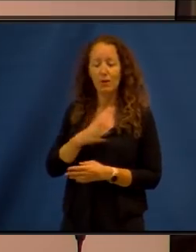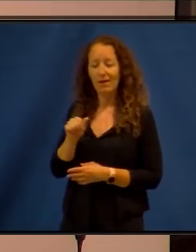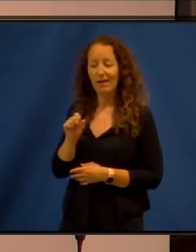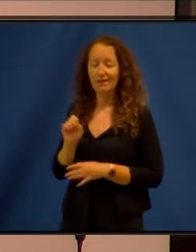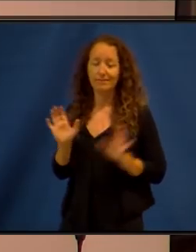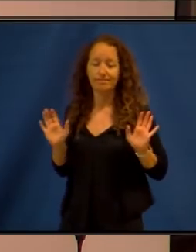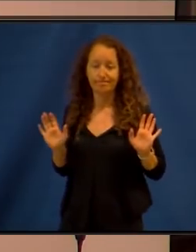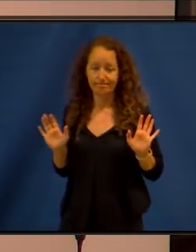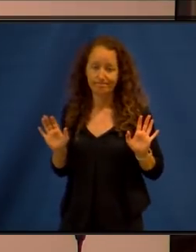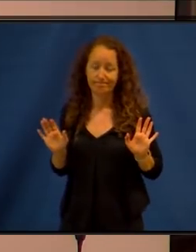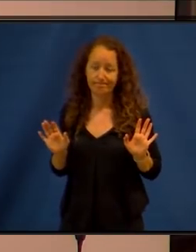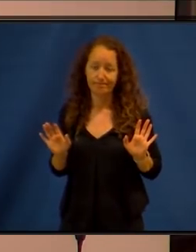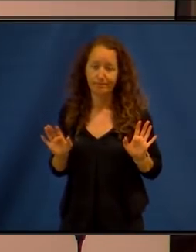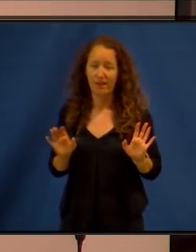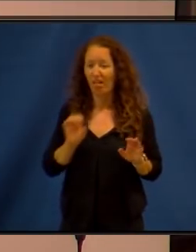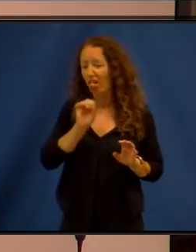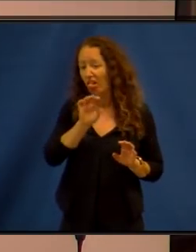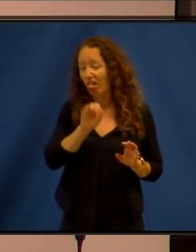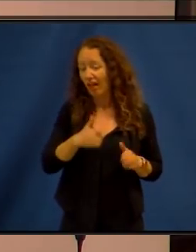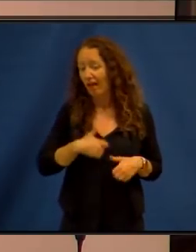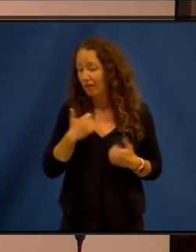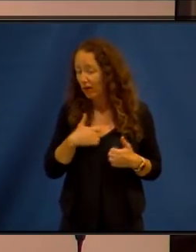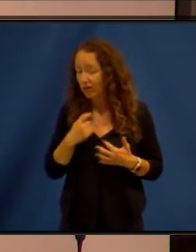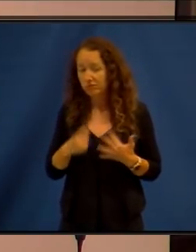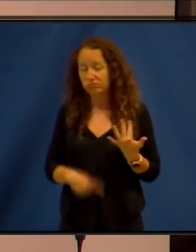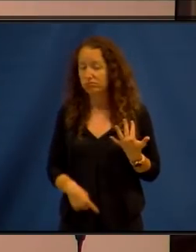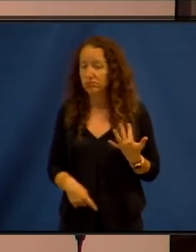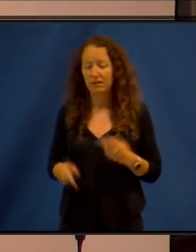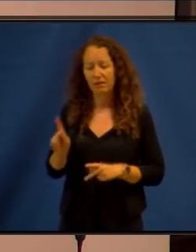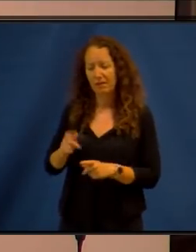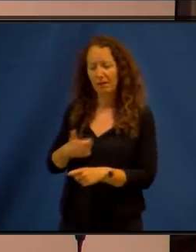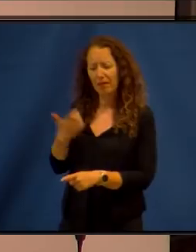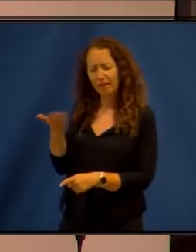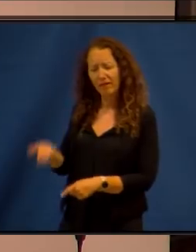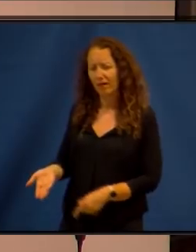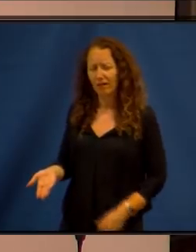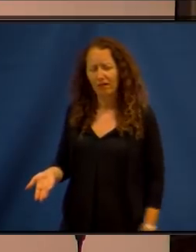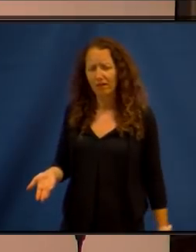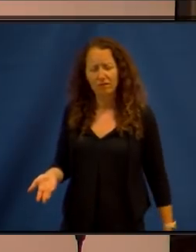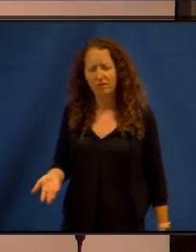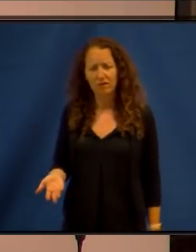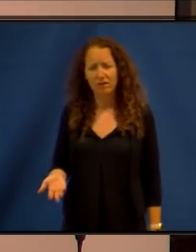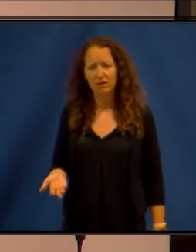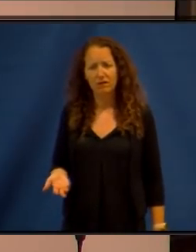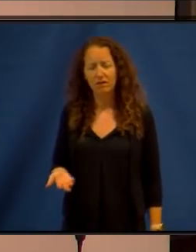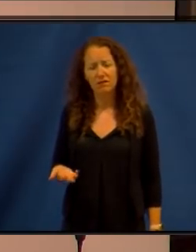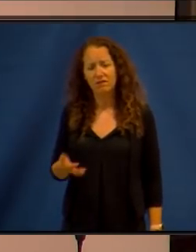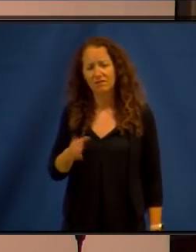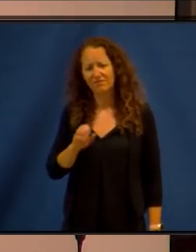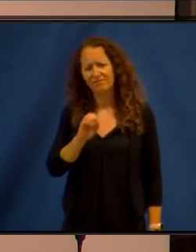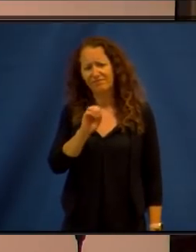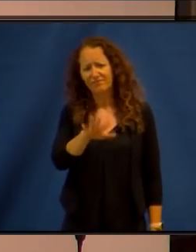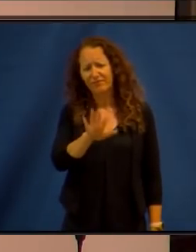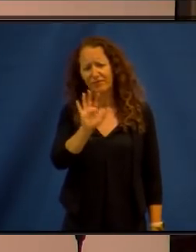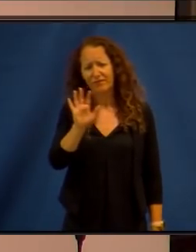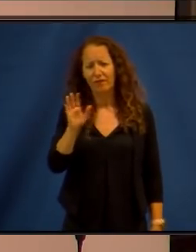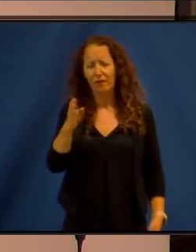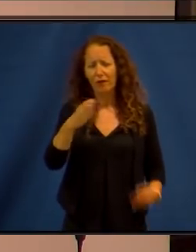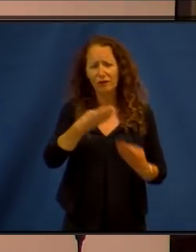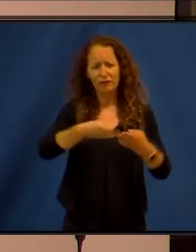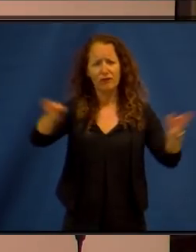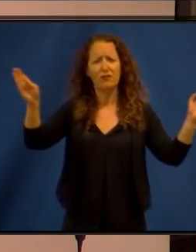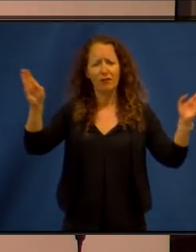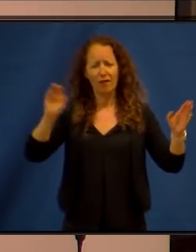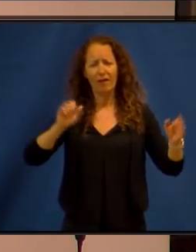don't give out addresses for cases. This is where people live oftentimes, and we're unable to give out a physical address for a normal